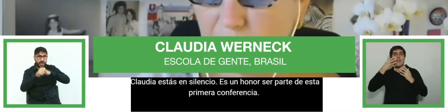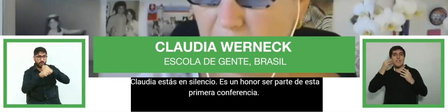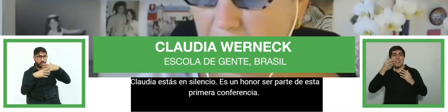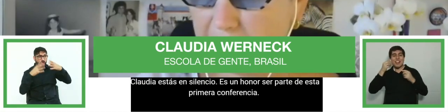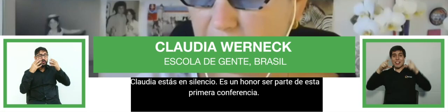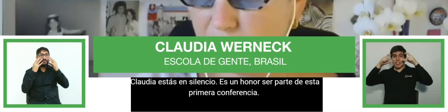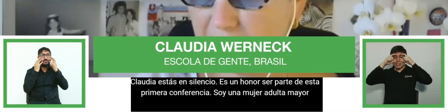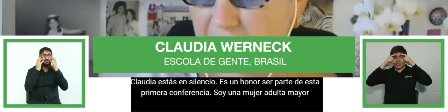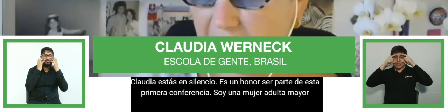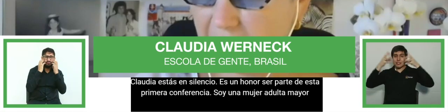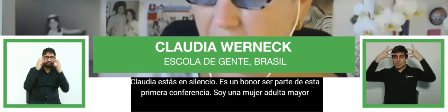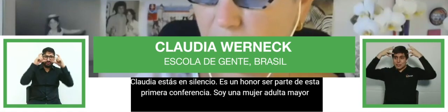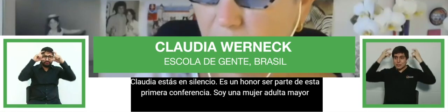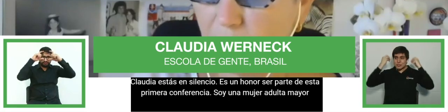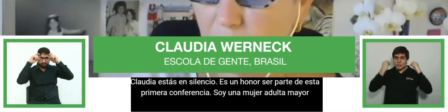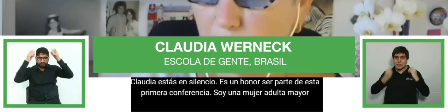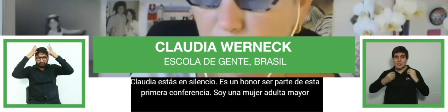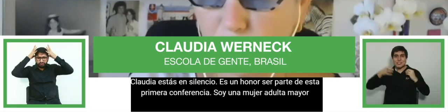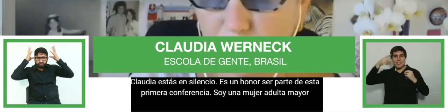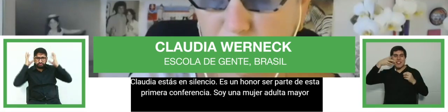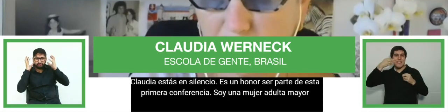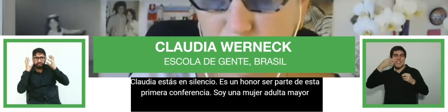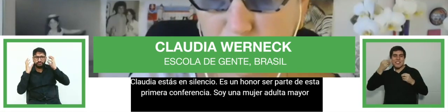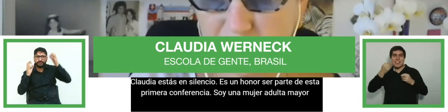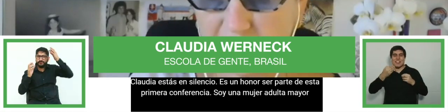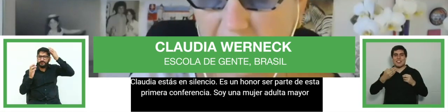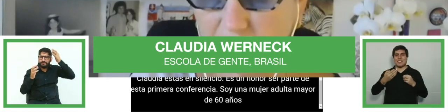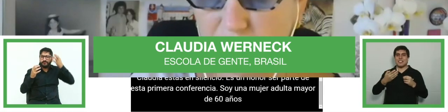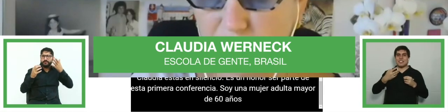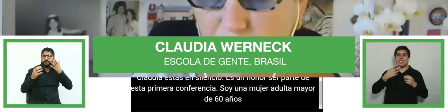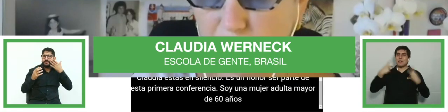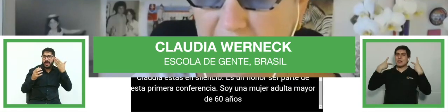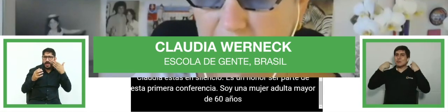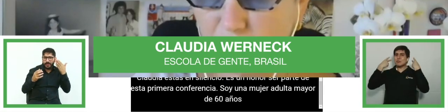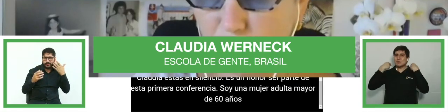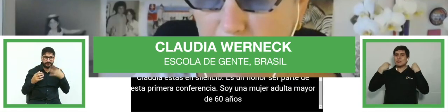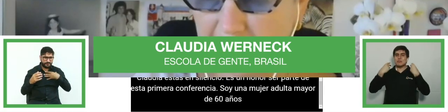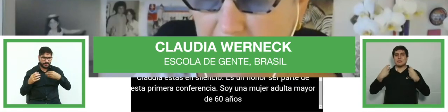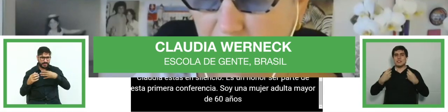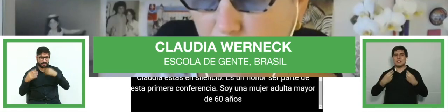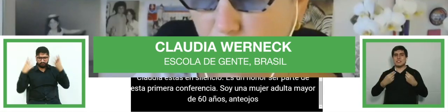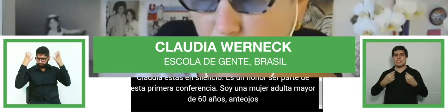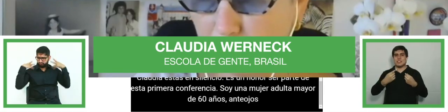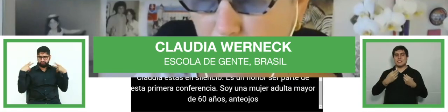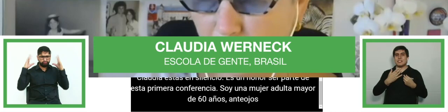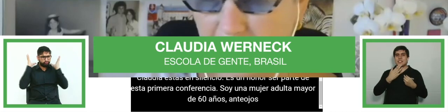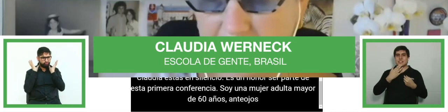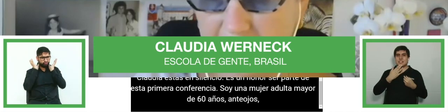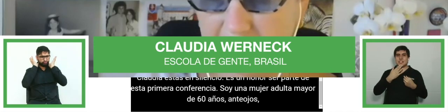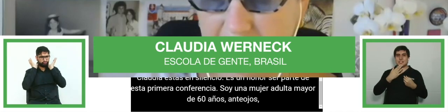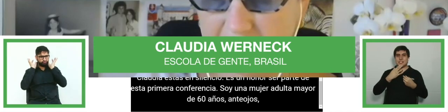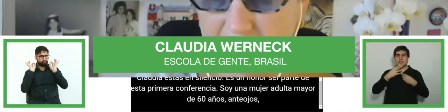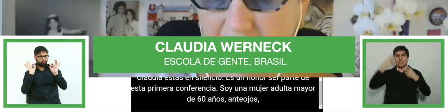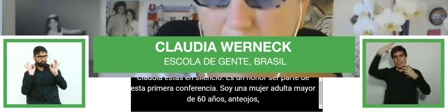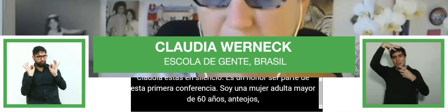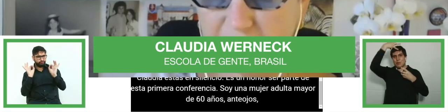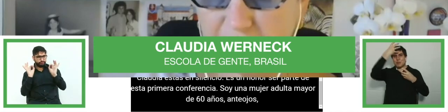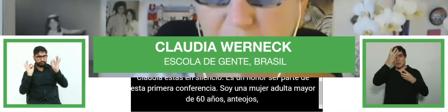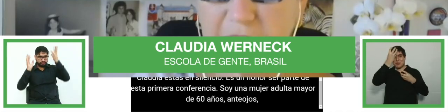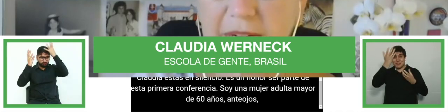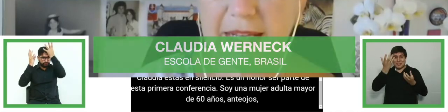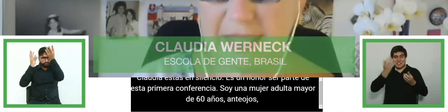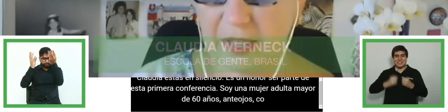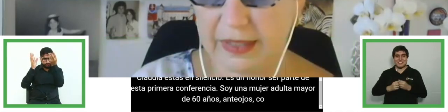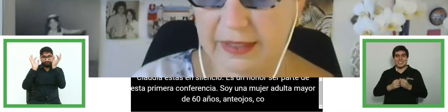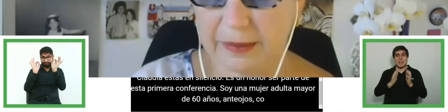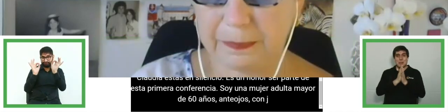glasses. I have a very short hair to the sides with a cup front gray. Next slide,